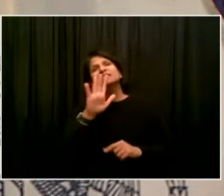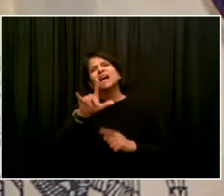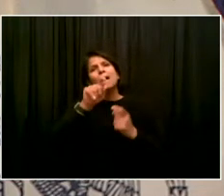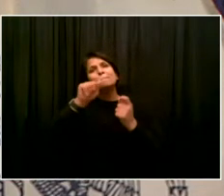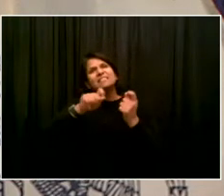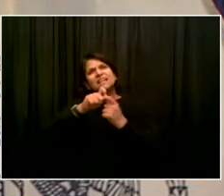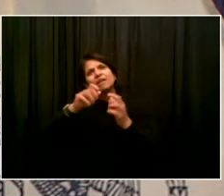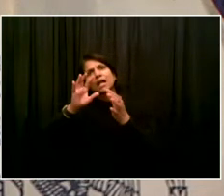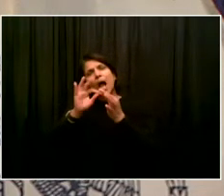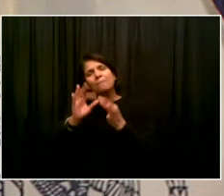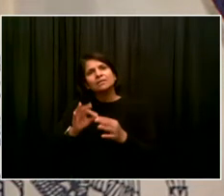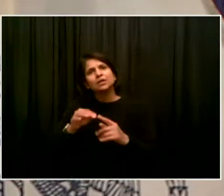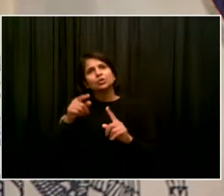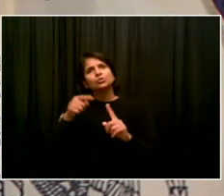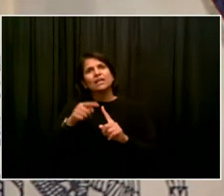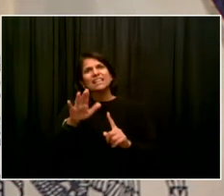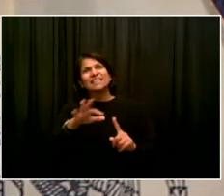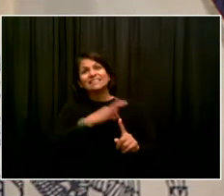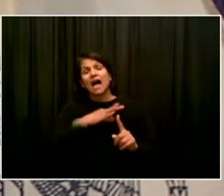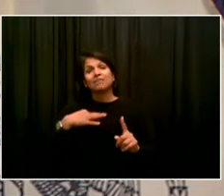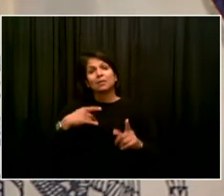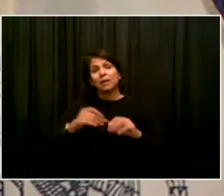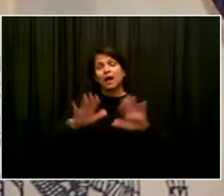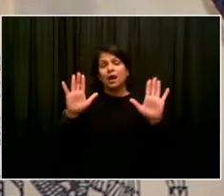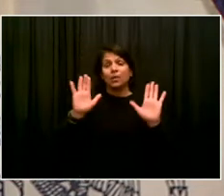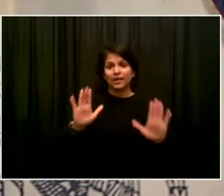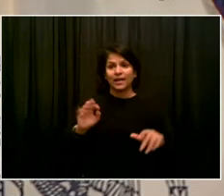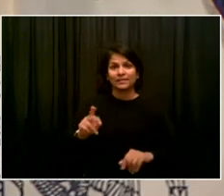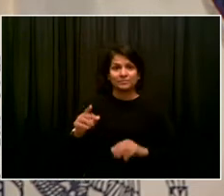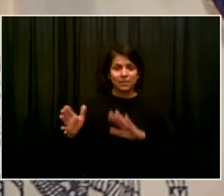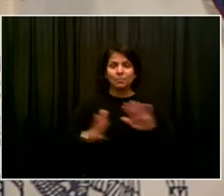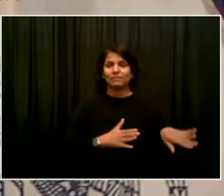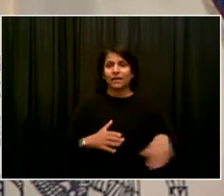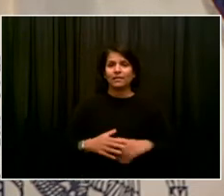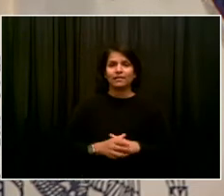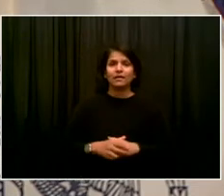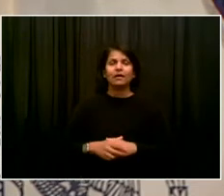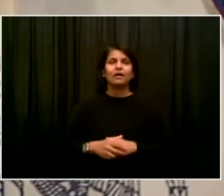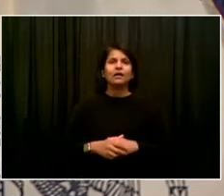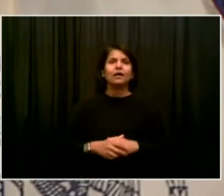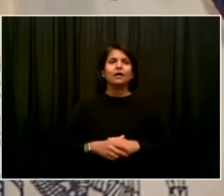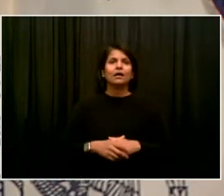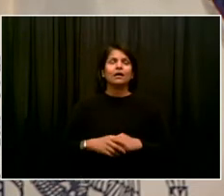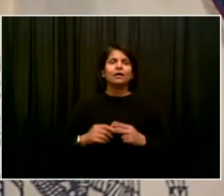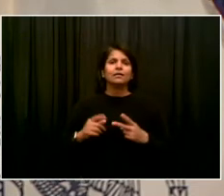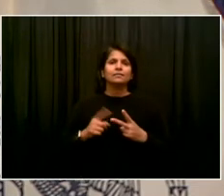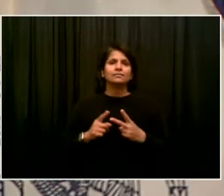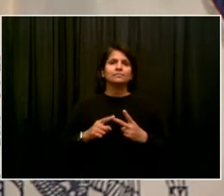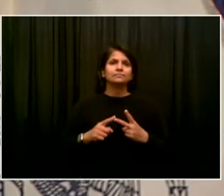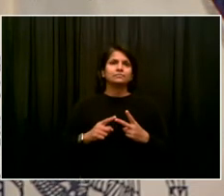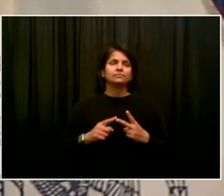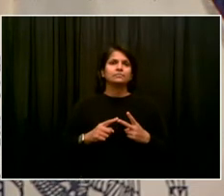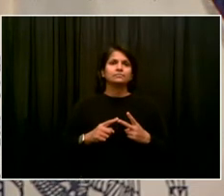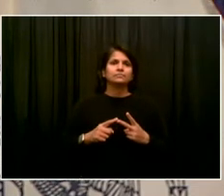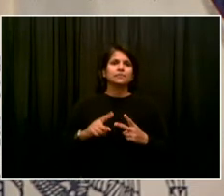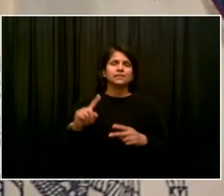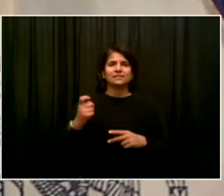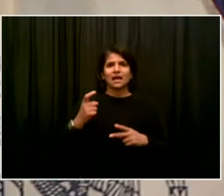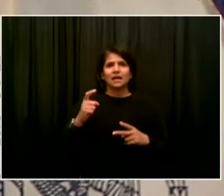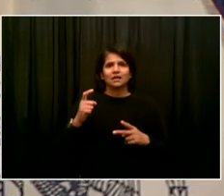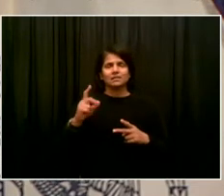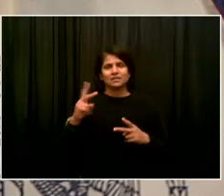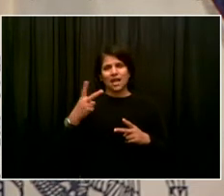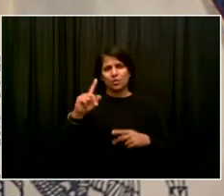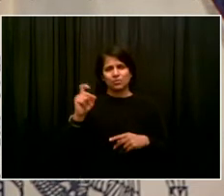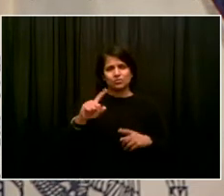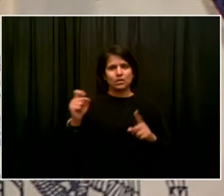on. I don't know if he'll answer that. My question, I guess, it pivots to something differently, Mayor de Blasio, and it's looking ahead